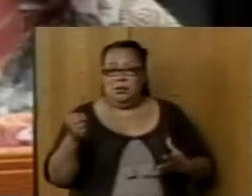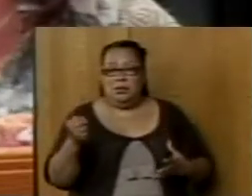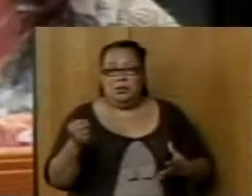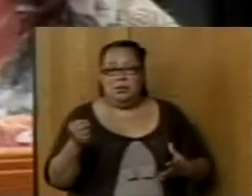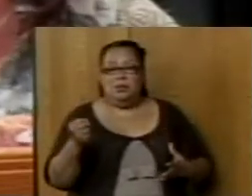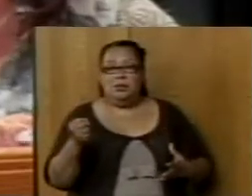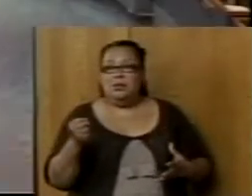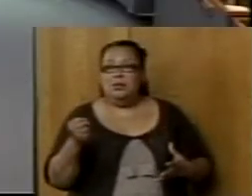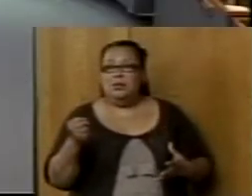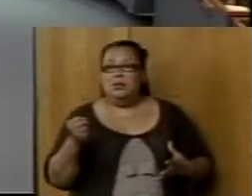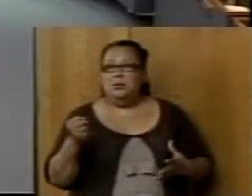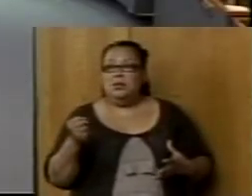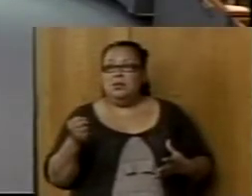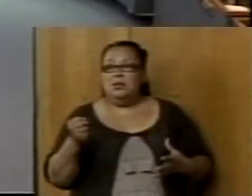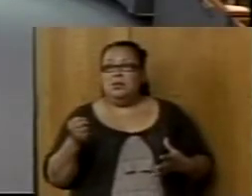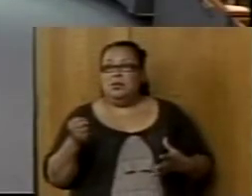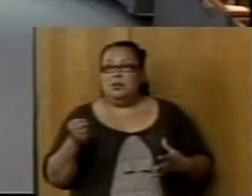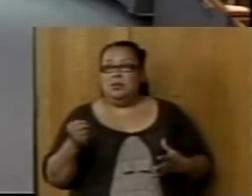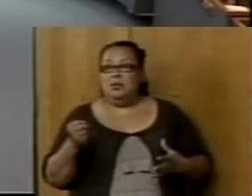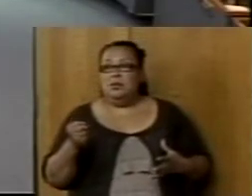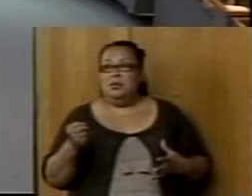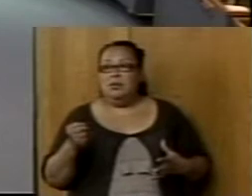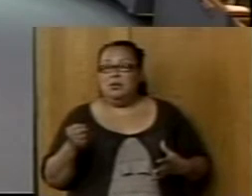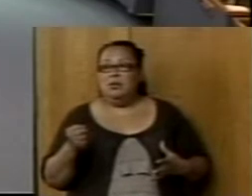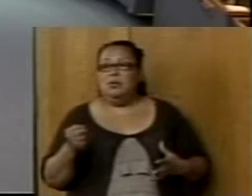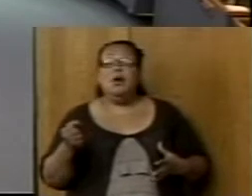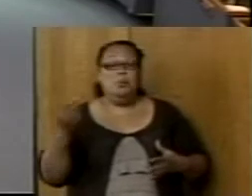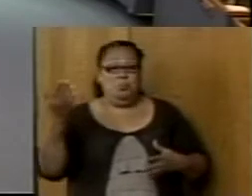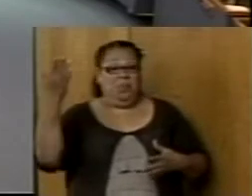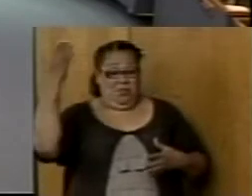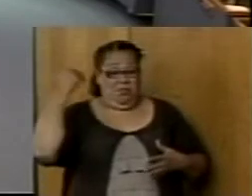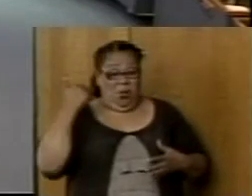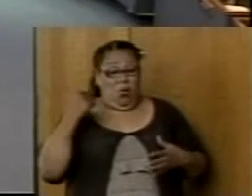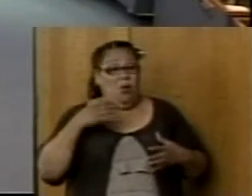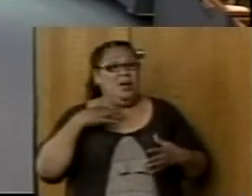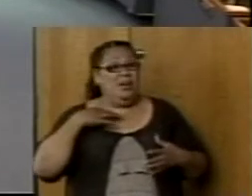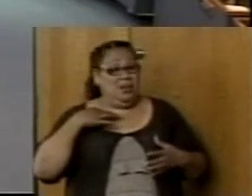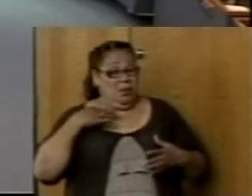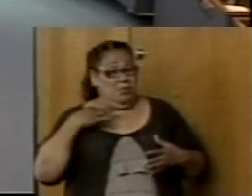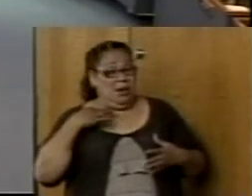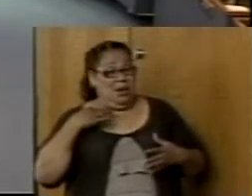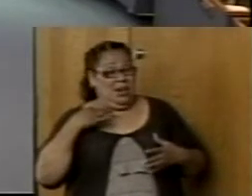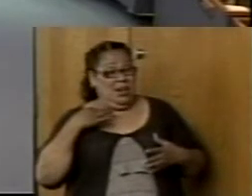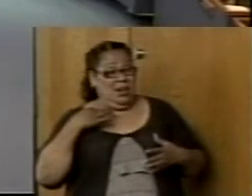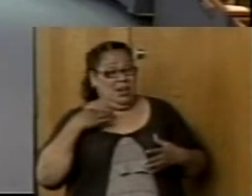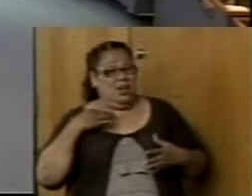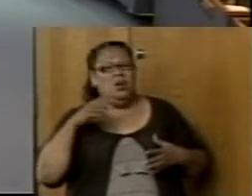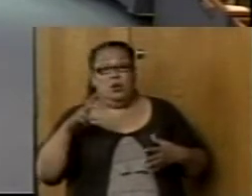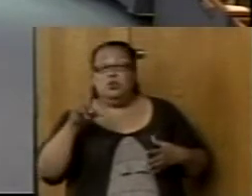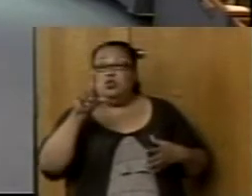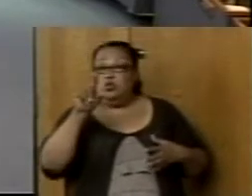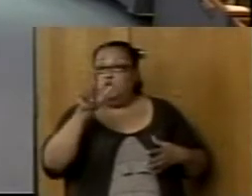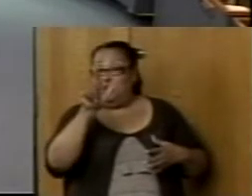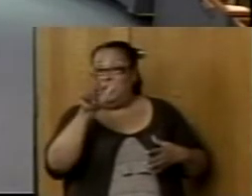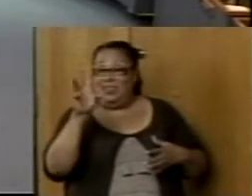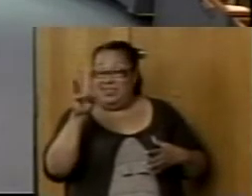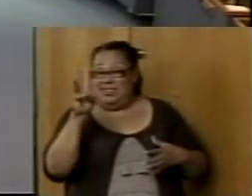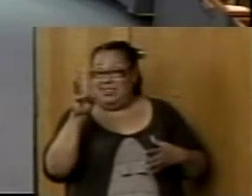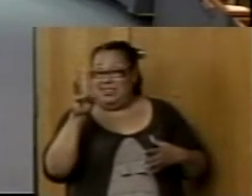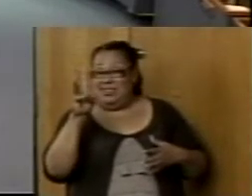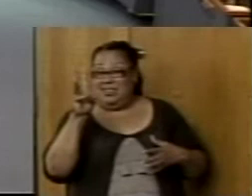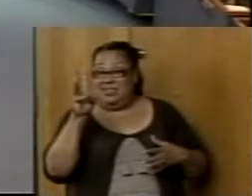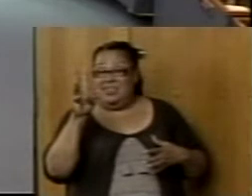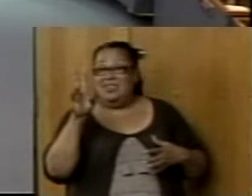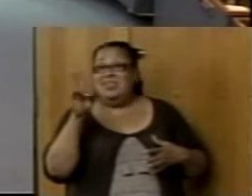no. He said seniority used to apply, correct me if I'm wrong, seniority used to apply that the bus driver who's been working 26 years is